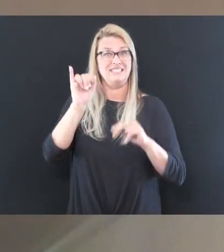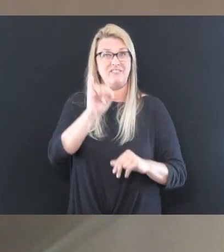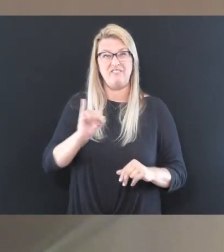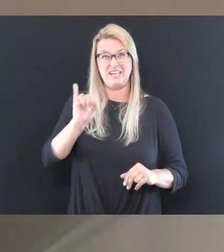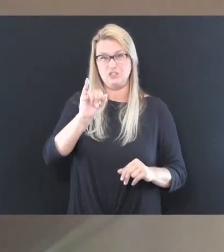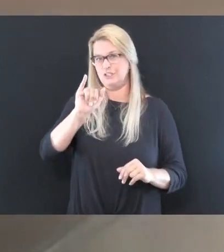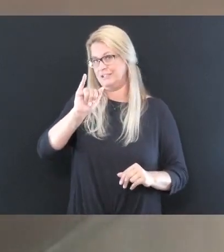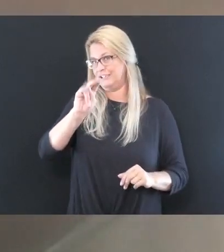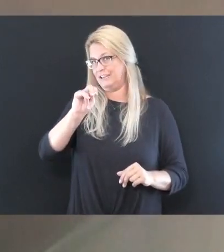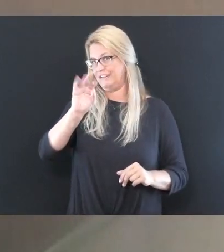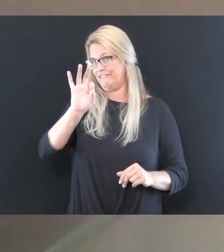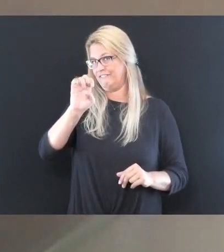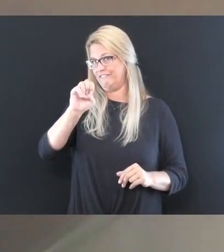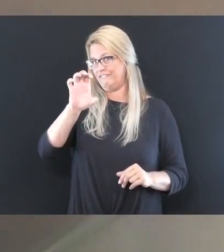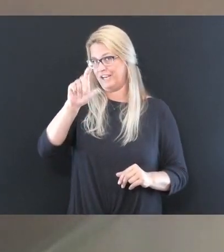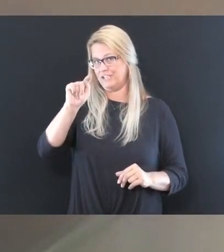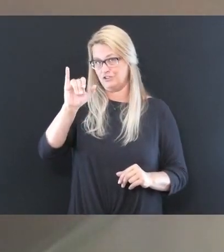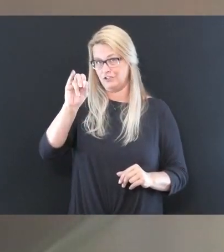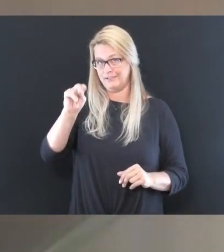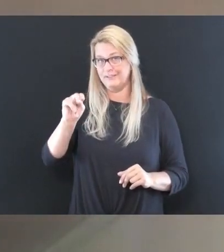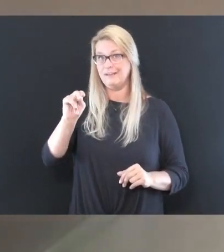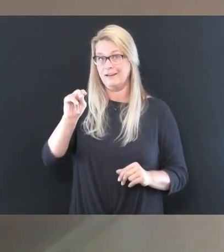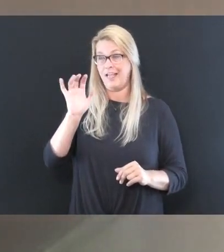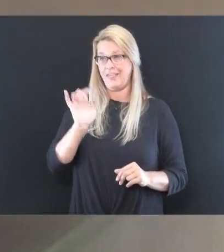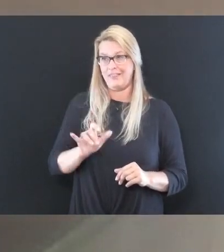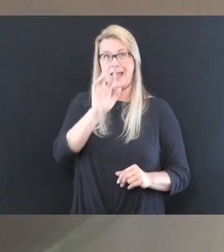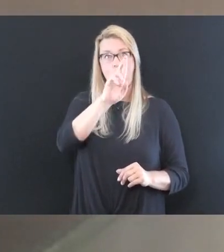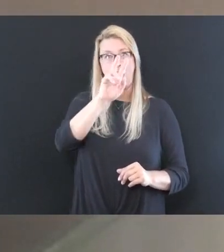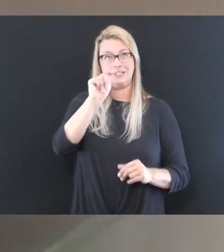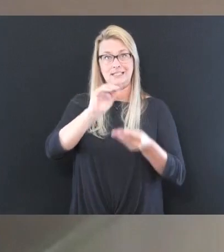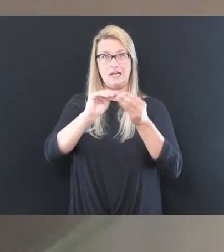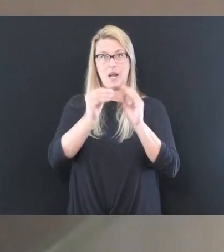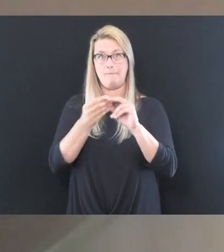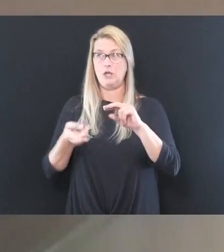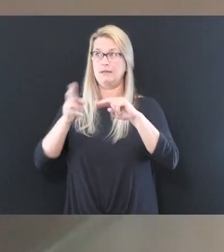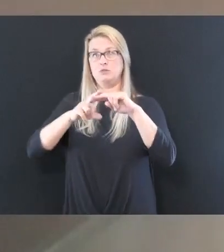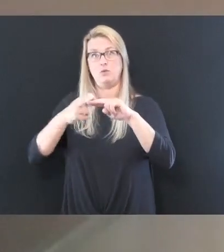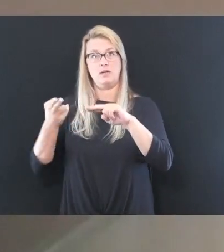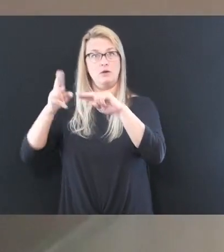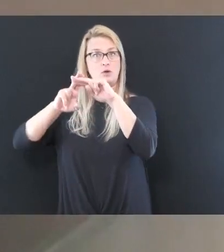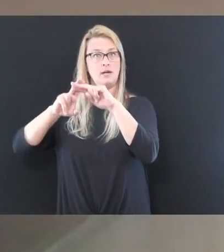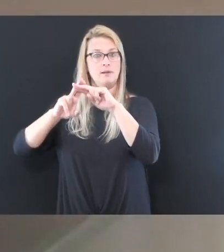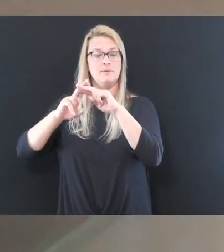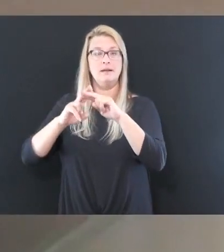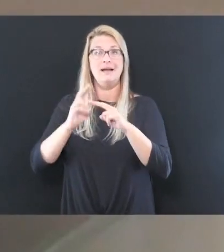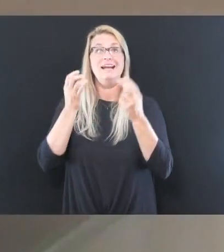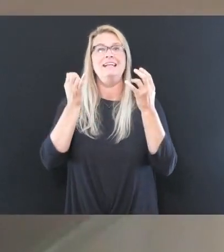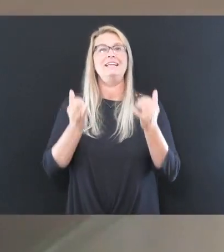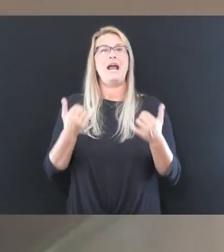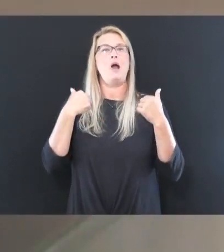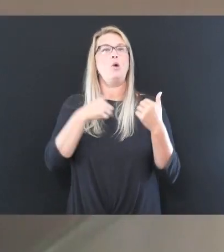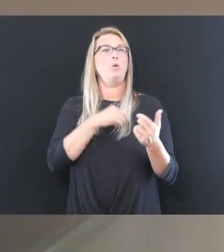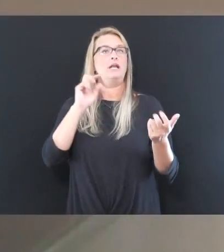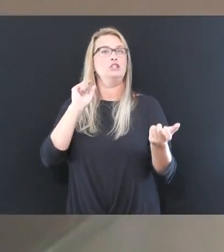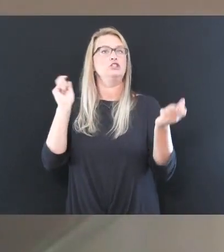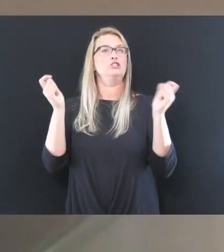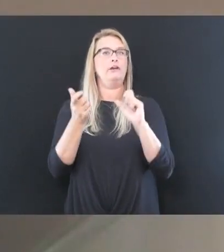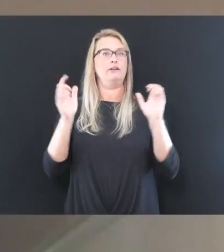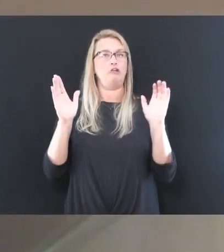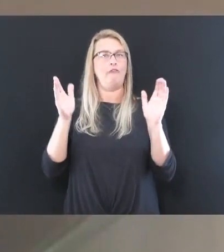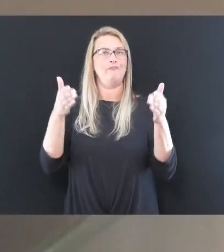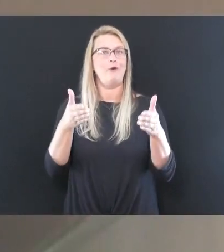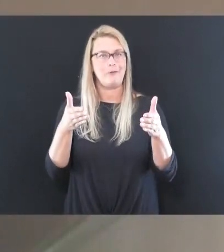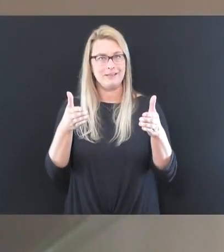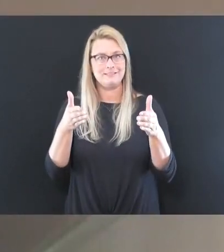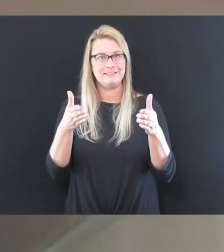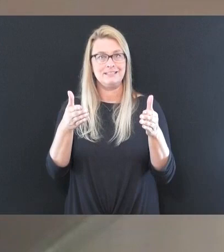West Virginia. We saw our RT rate rise. And I think that given this tweak that the governor really challenged us to